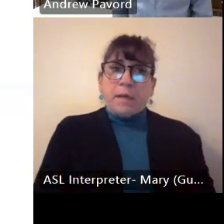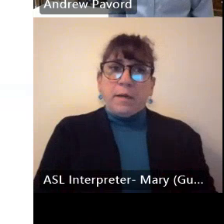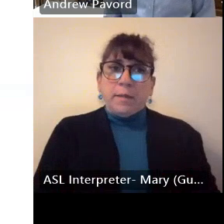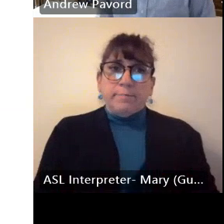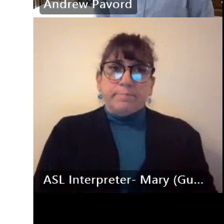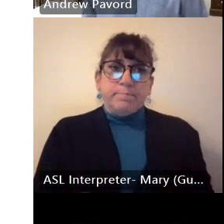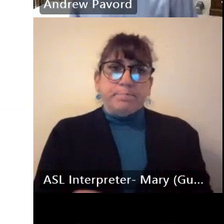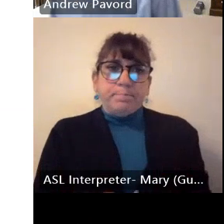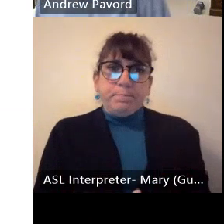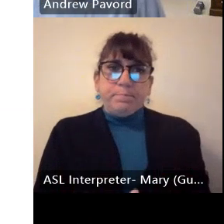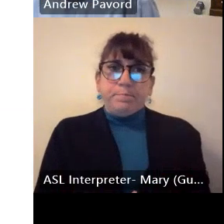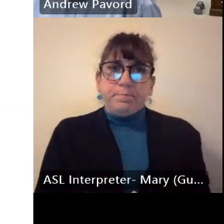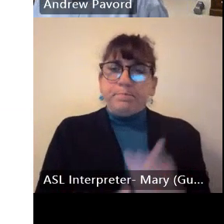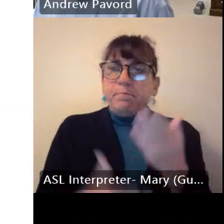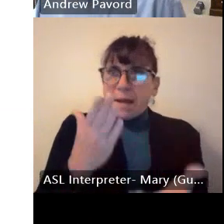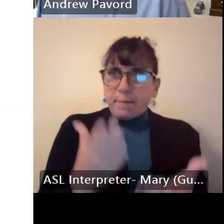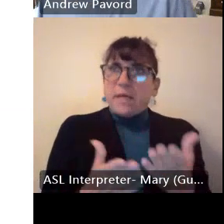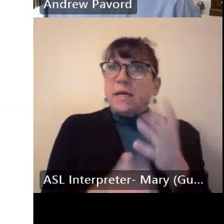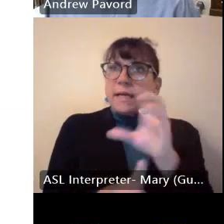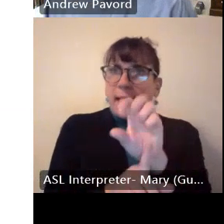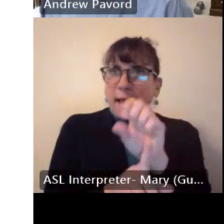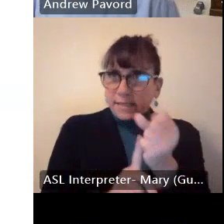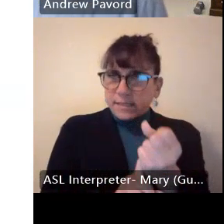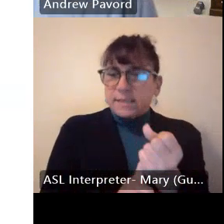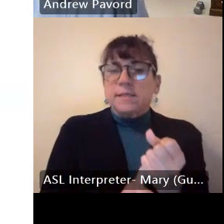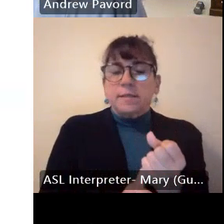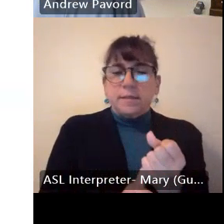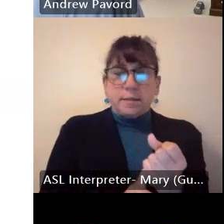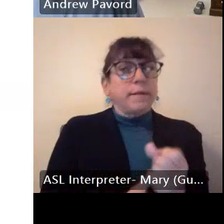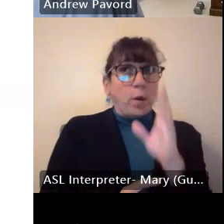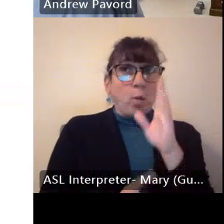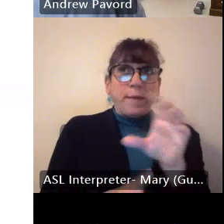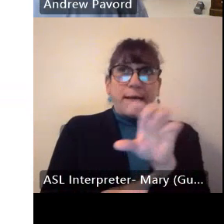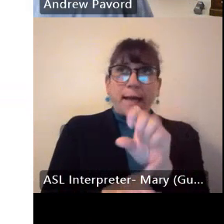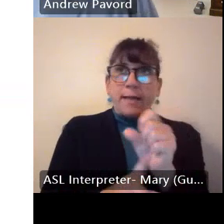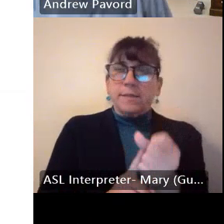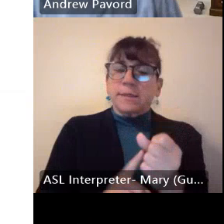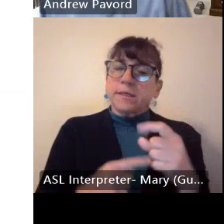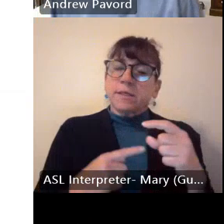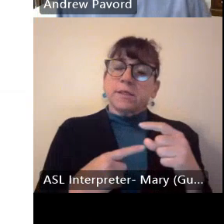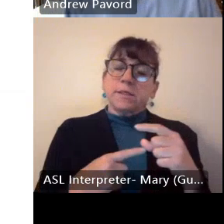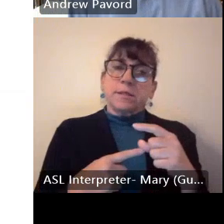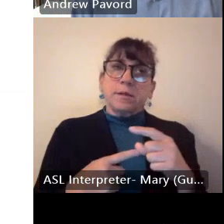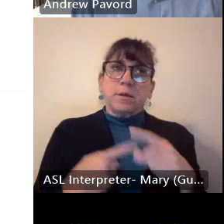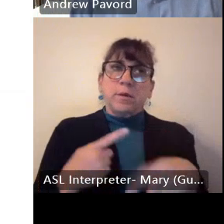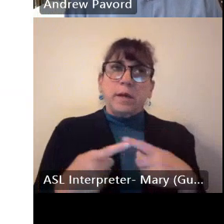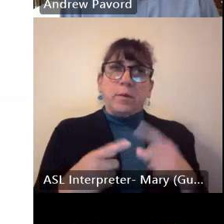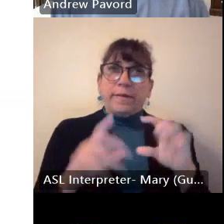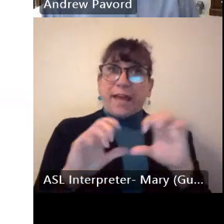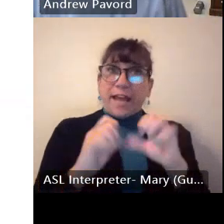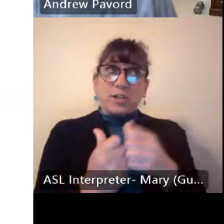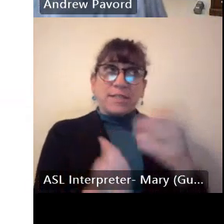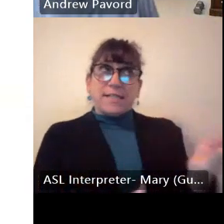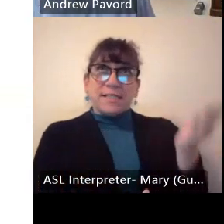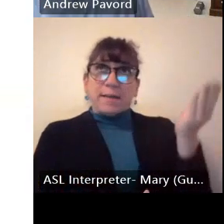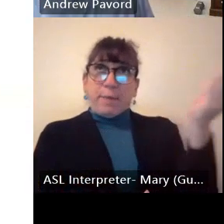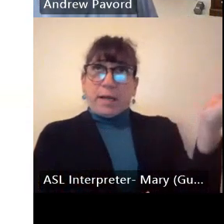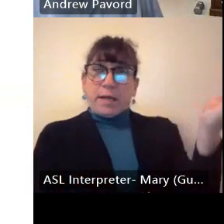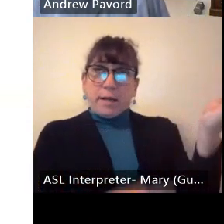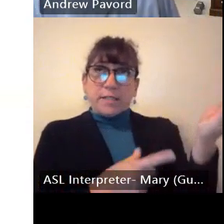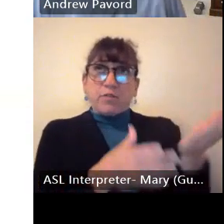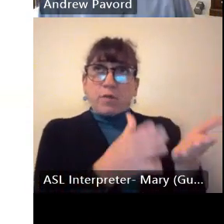There may be cases, and in fact, there certainly will be cases where what the agency has submitted as a